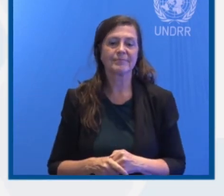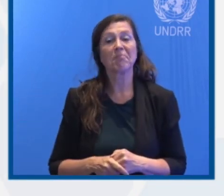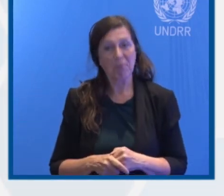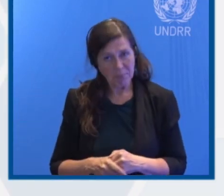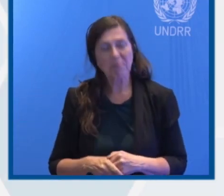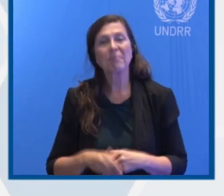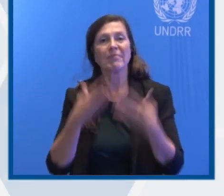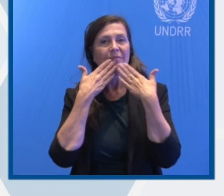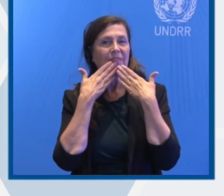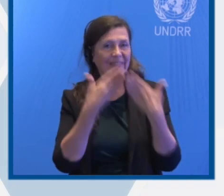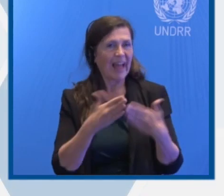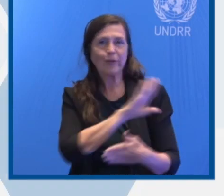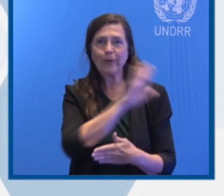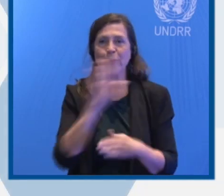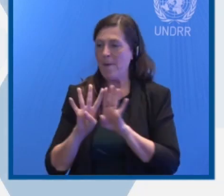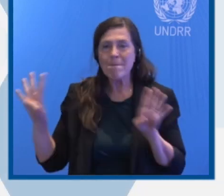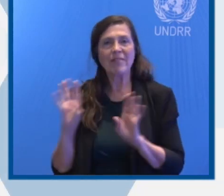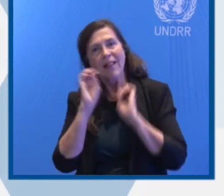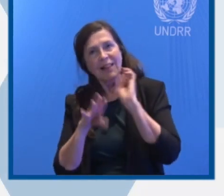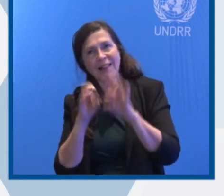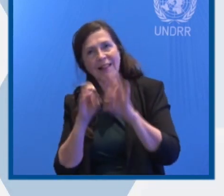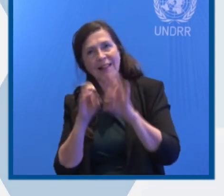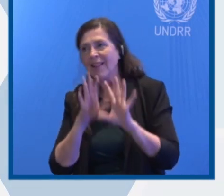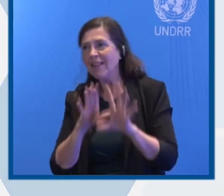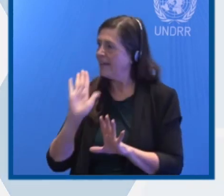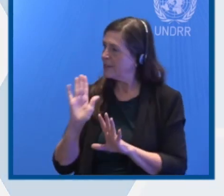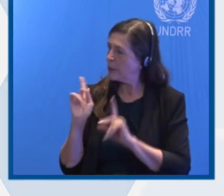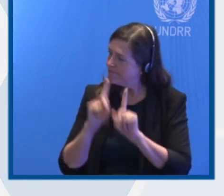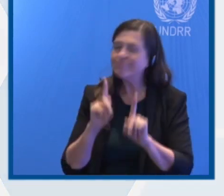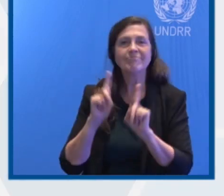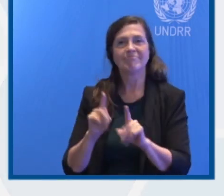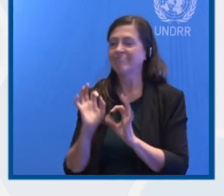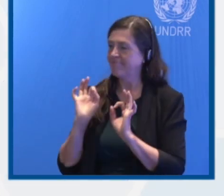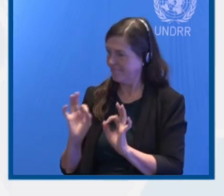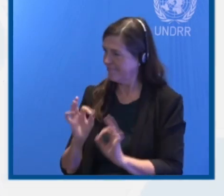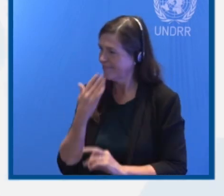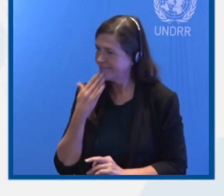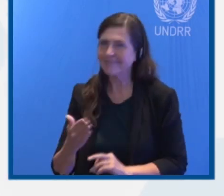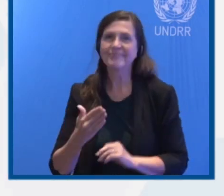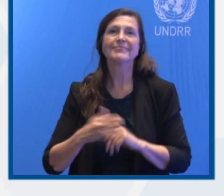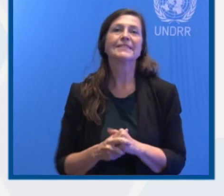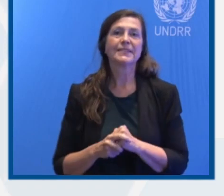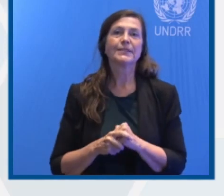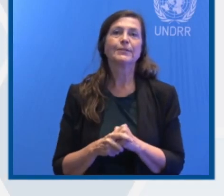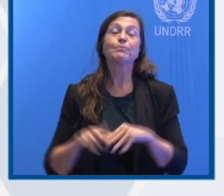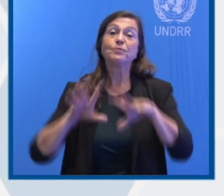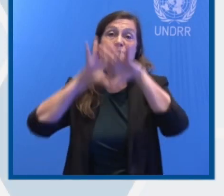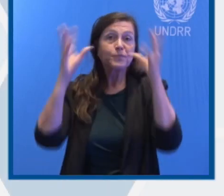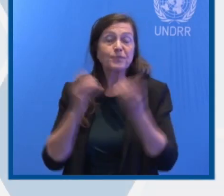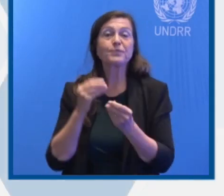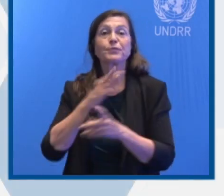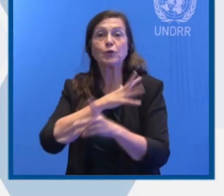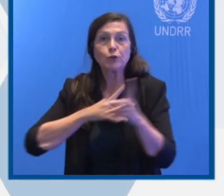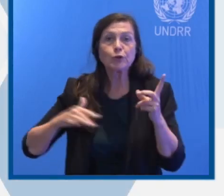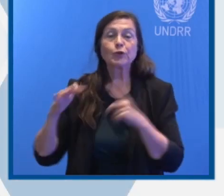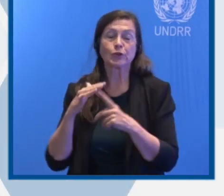this by taking an integrated view of planning infrastructure systems, whole of society approach, prioritizing.